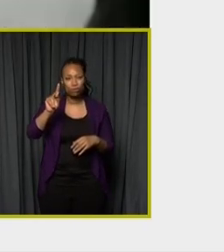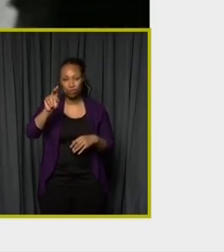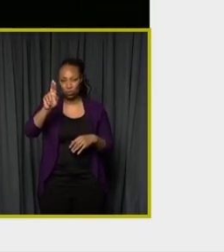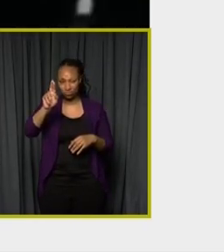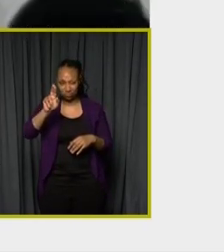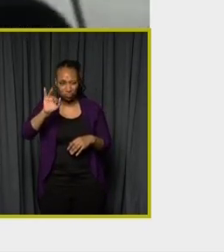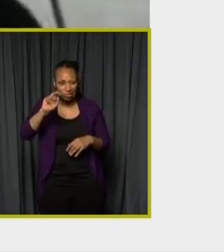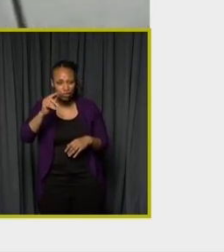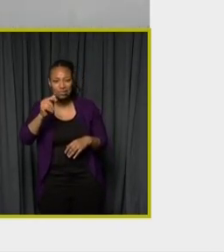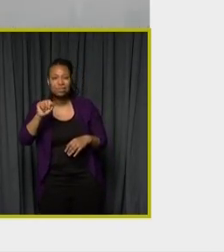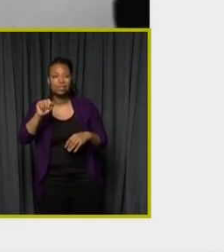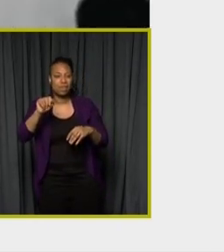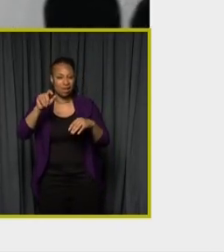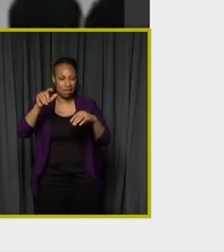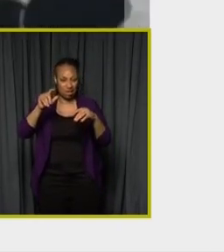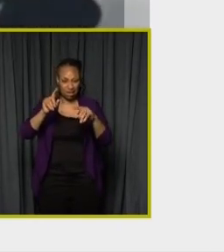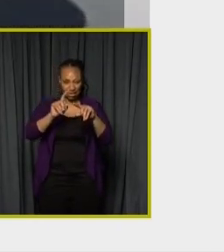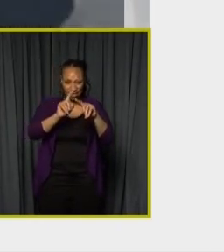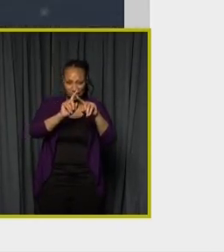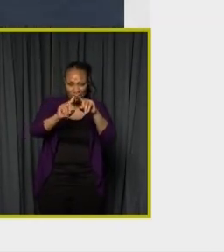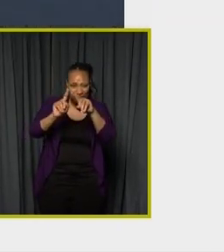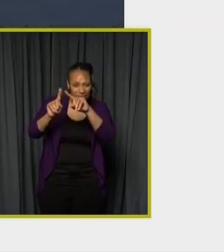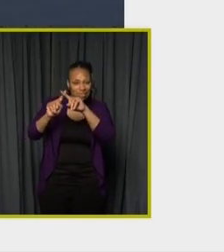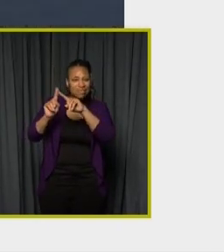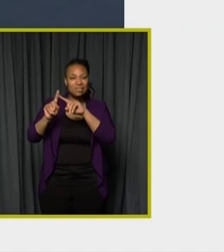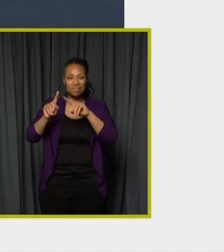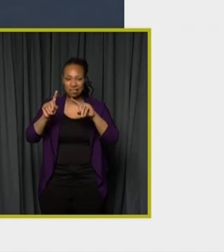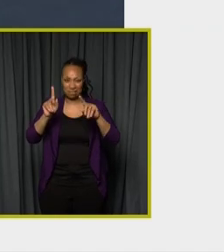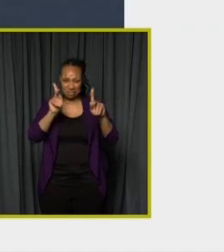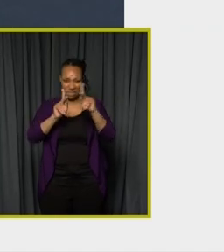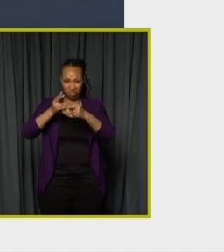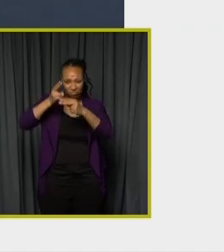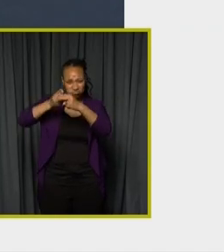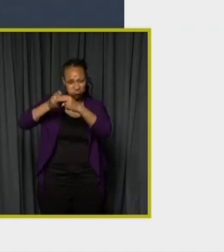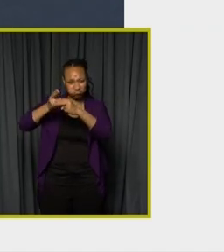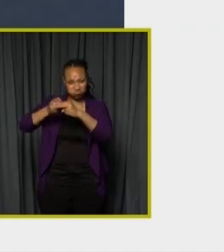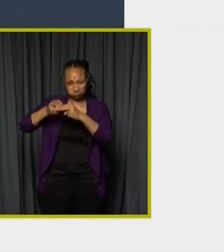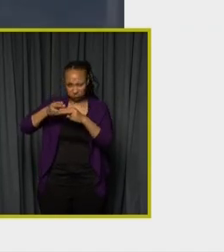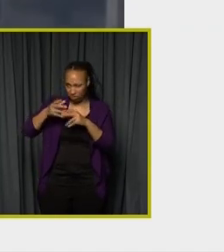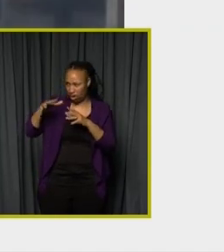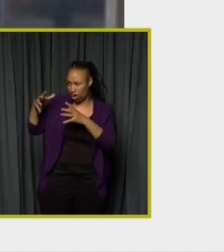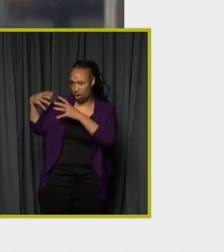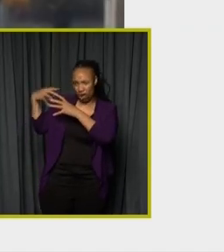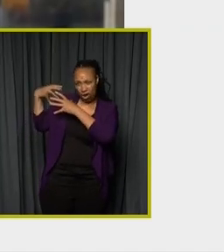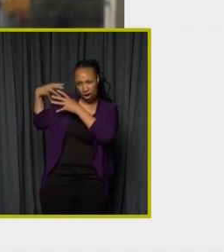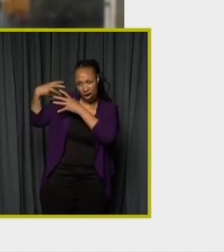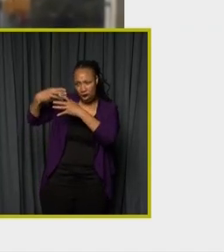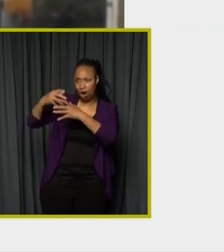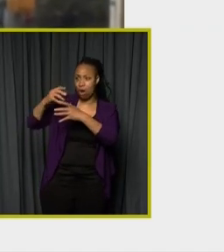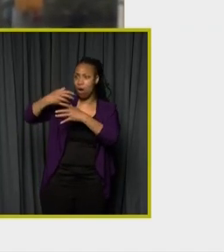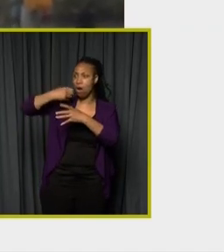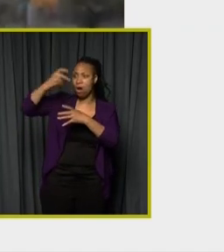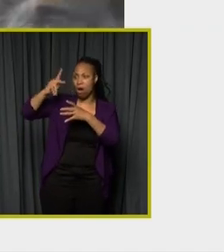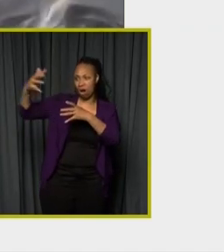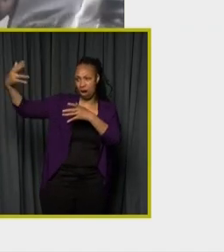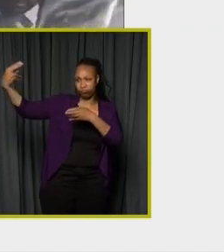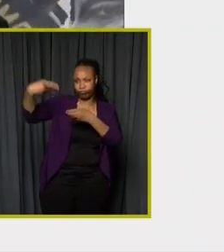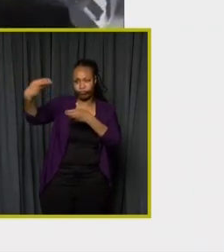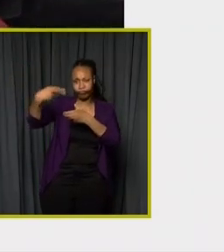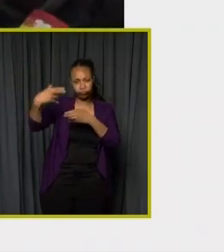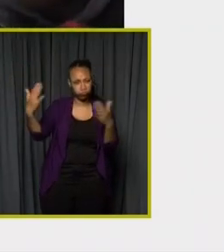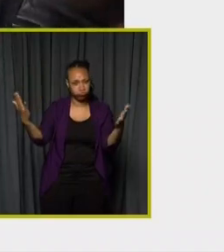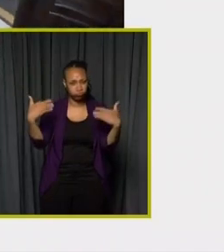And Paulie Murray. For the elders still with us, for the children birthed in this movement